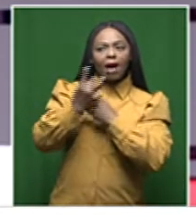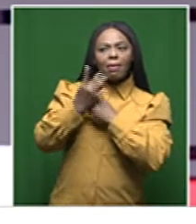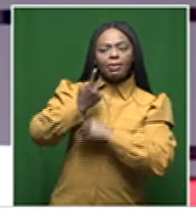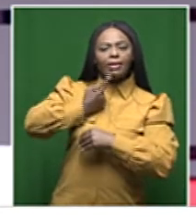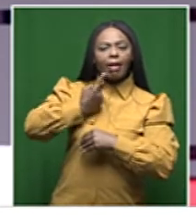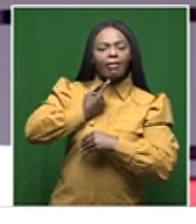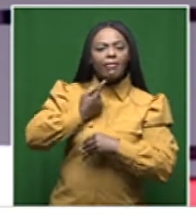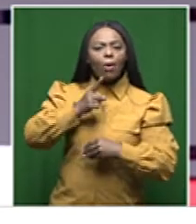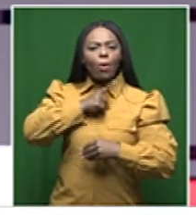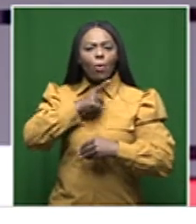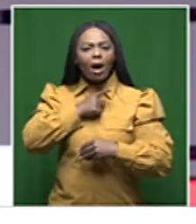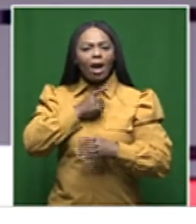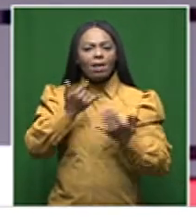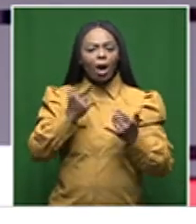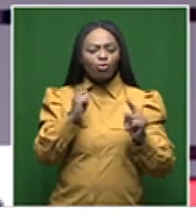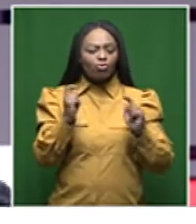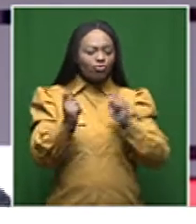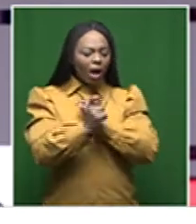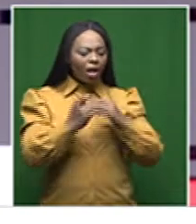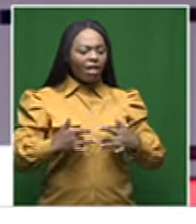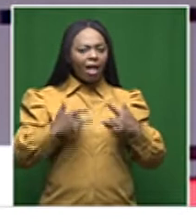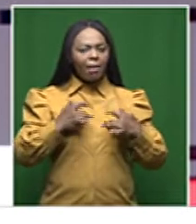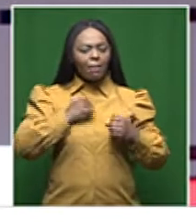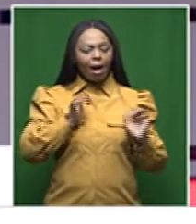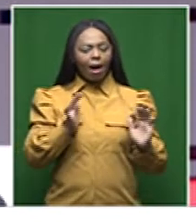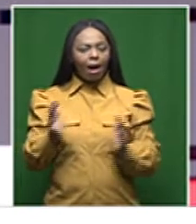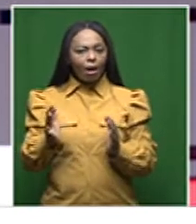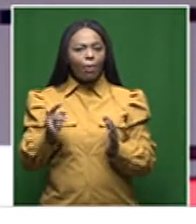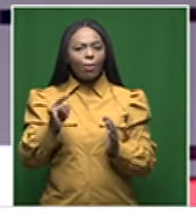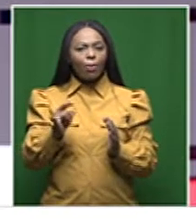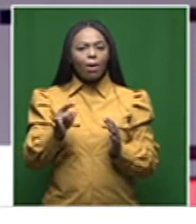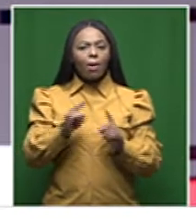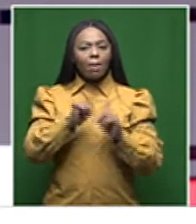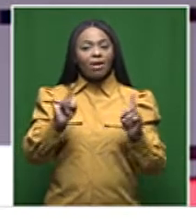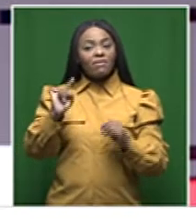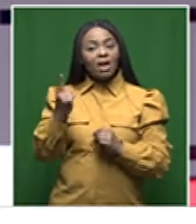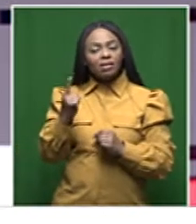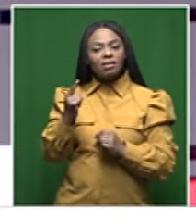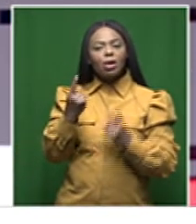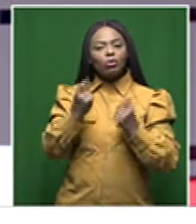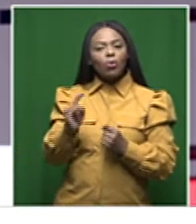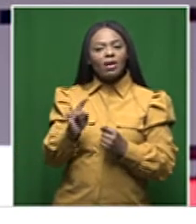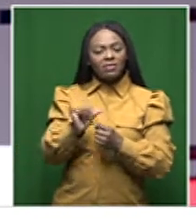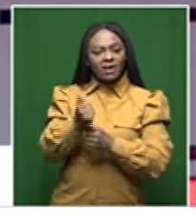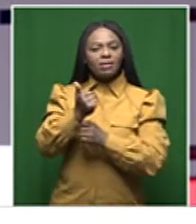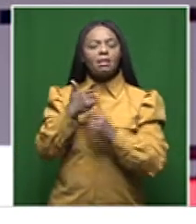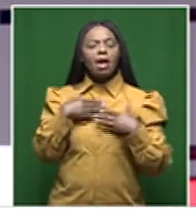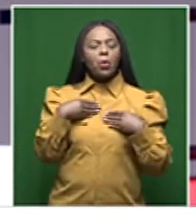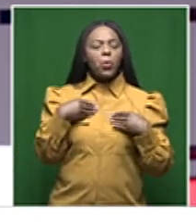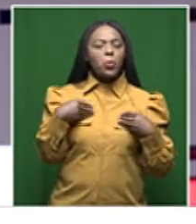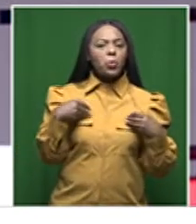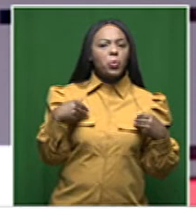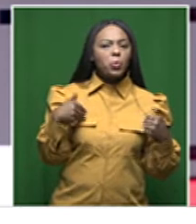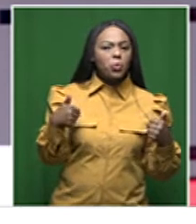this lemon into lemonade? But I had to go through that healing process. And today, I really thank God that I took